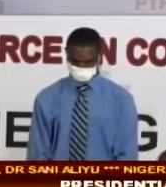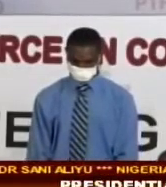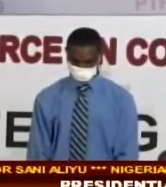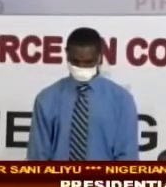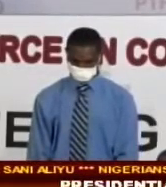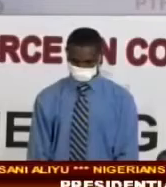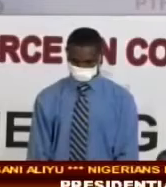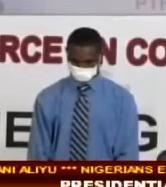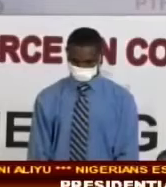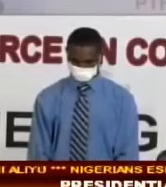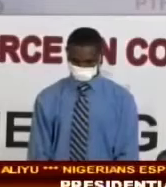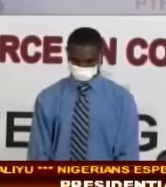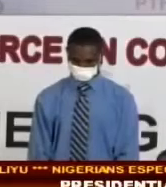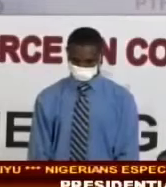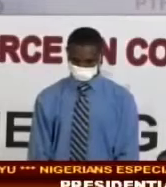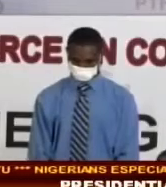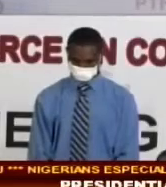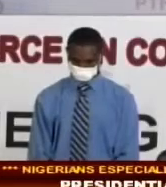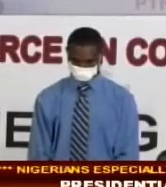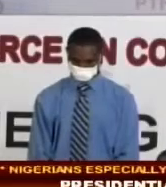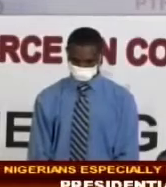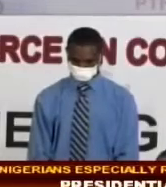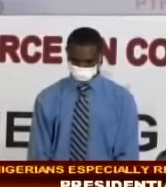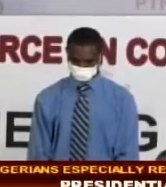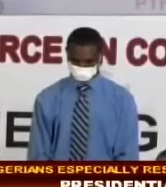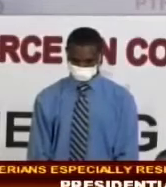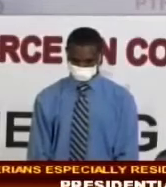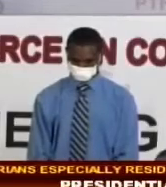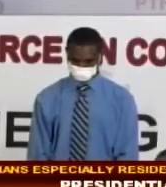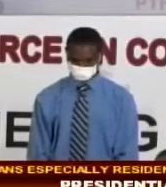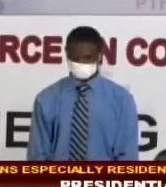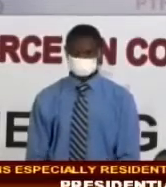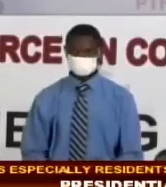akọwacha ndị fọrọ a ga-enwe ihe ndị fọrọ ndewonu.